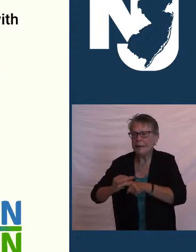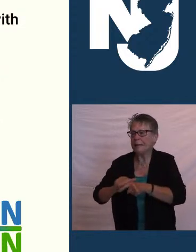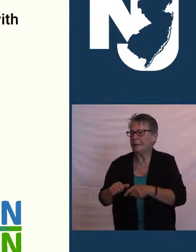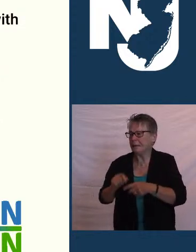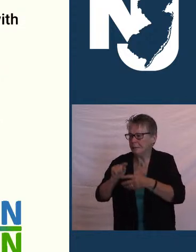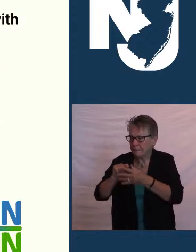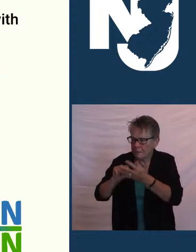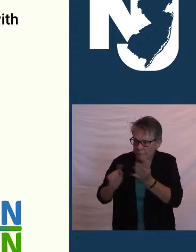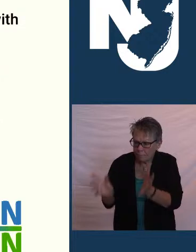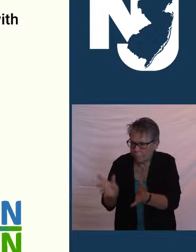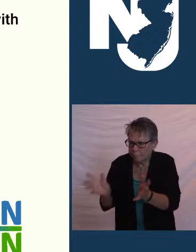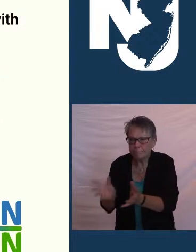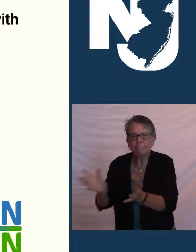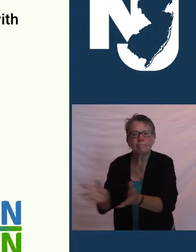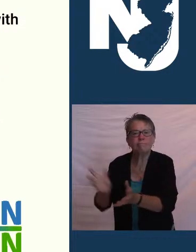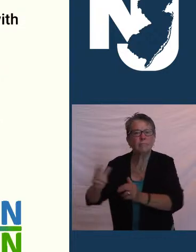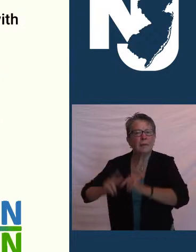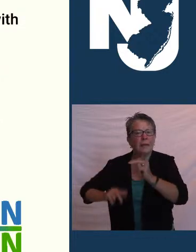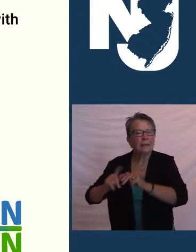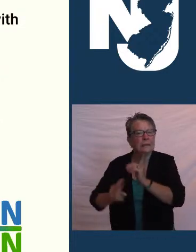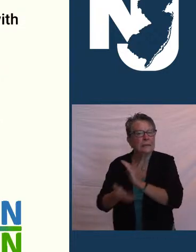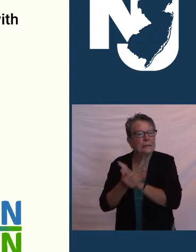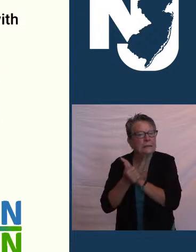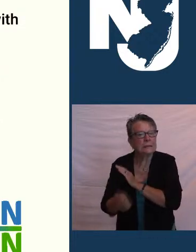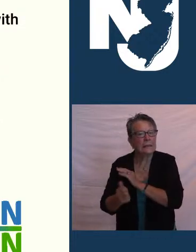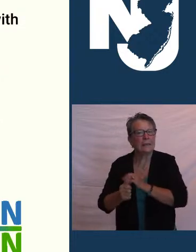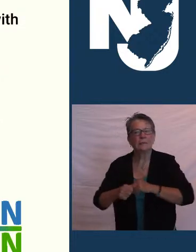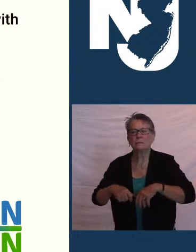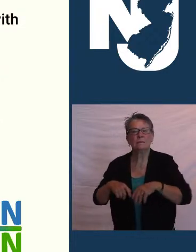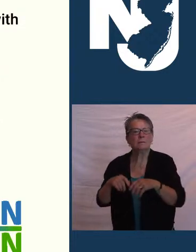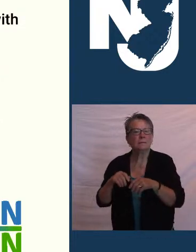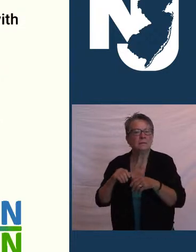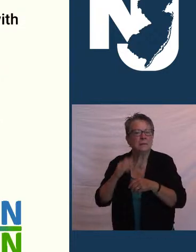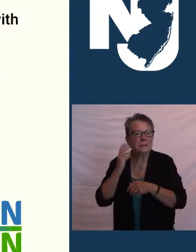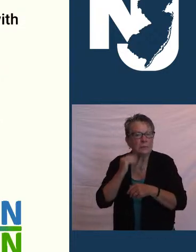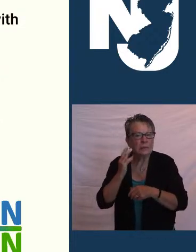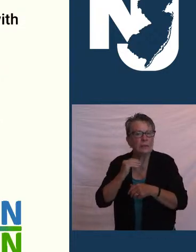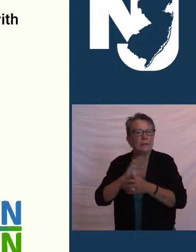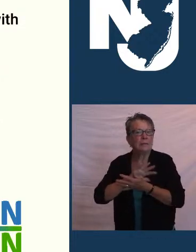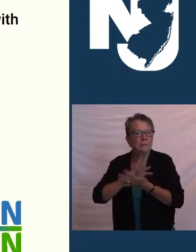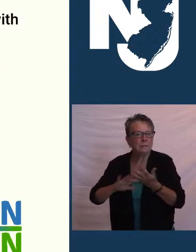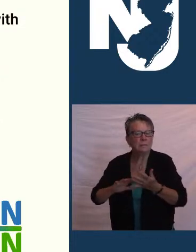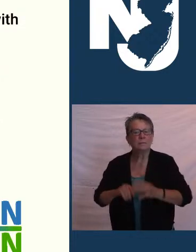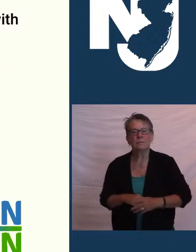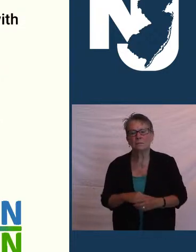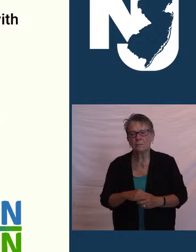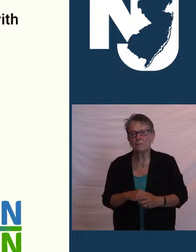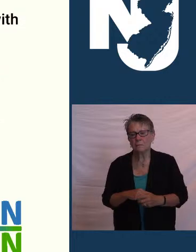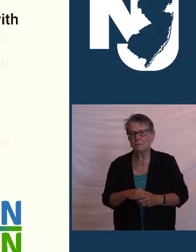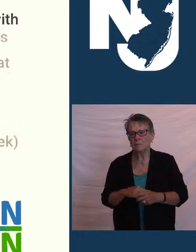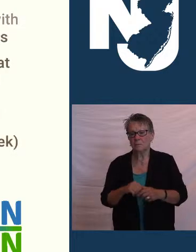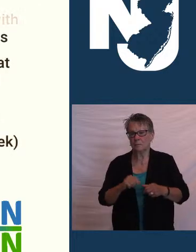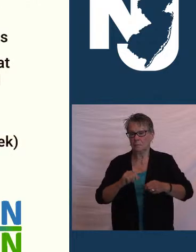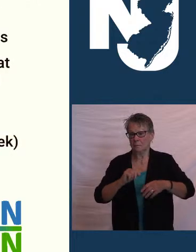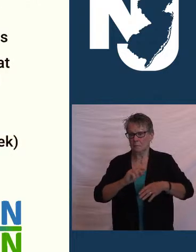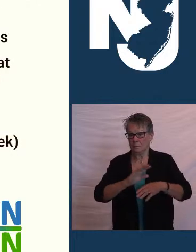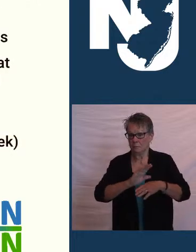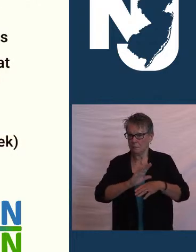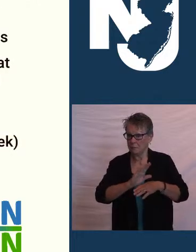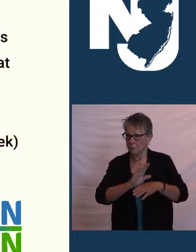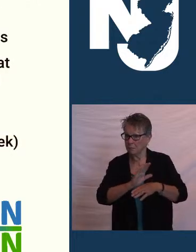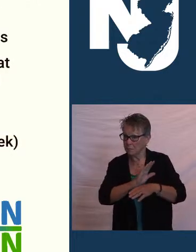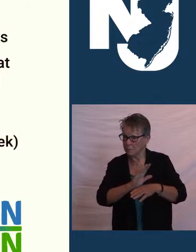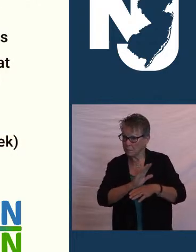to be filled must pay at least $15 per hour. During the